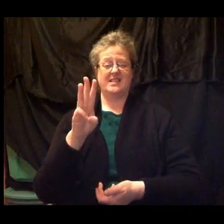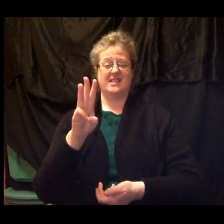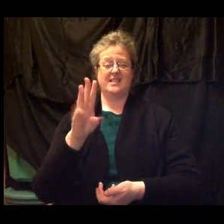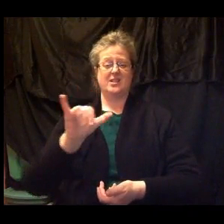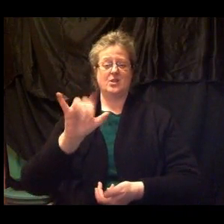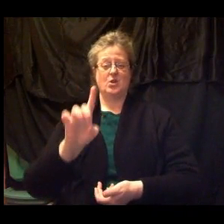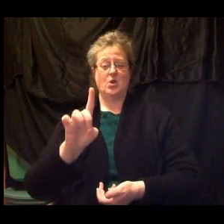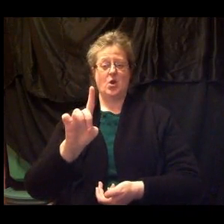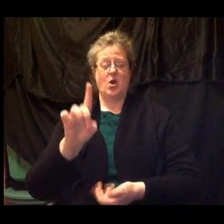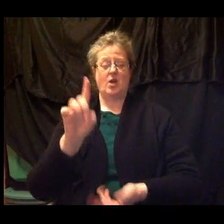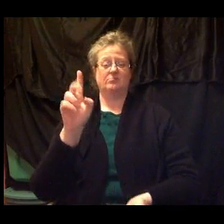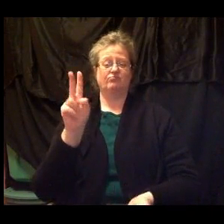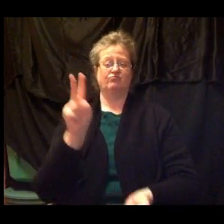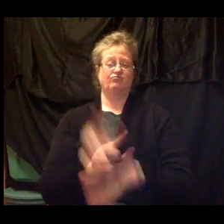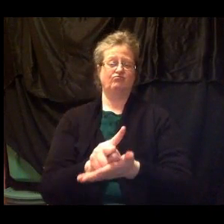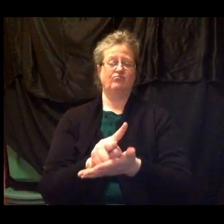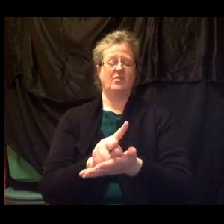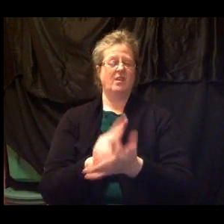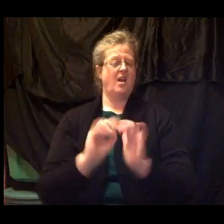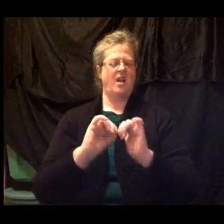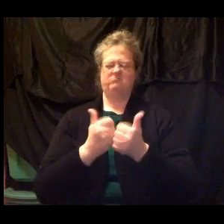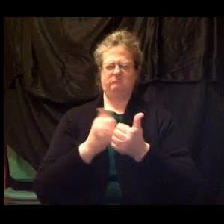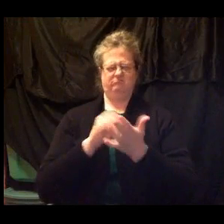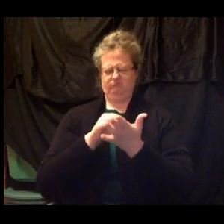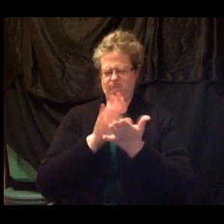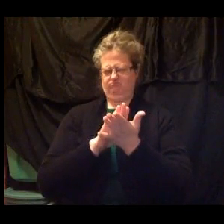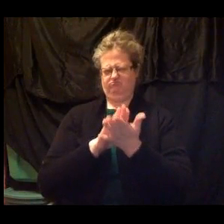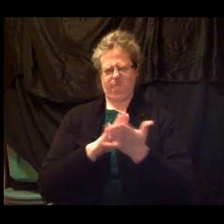thing mathematically?